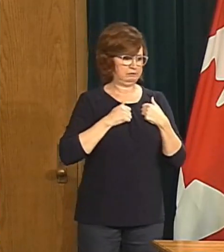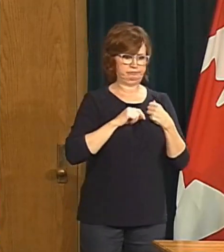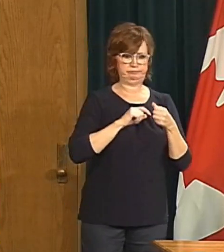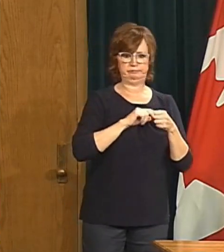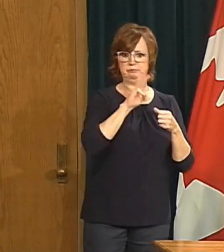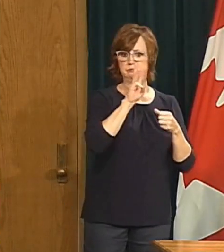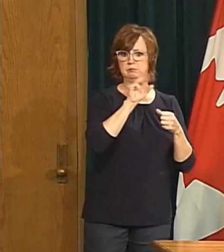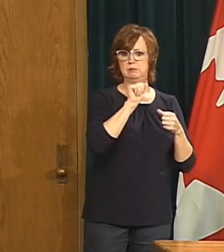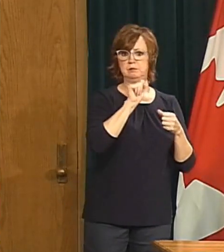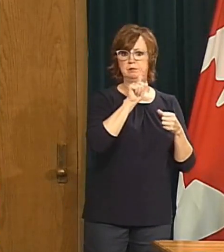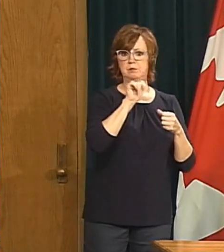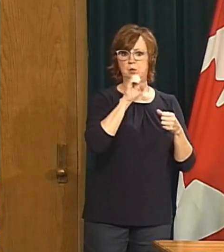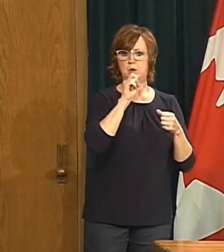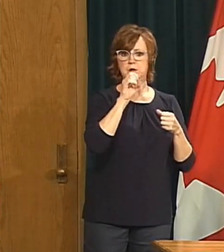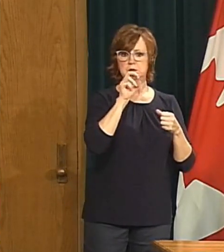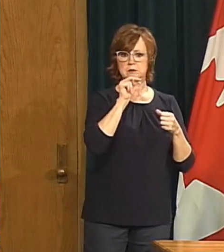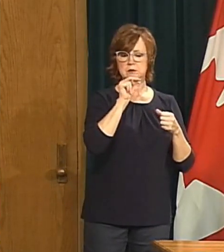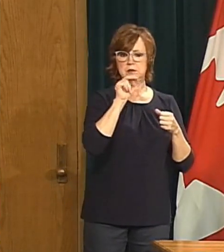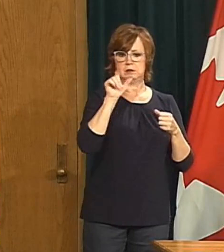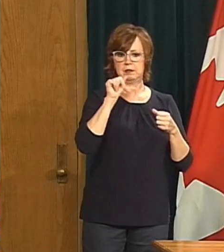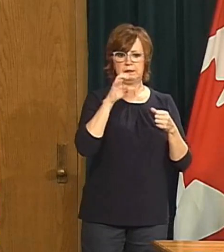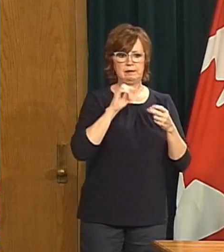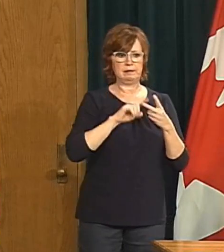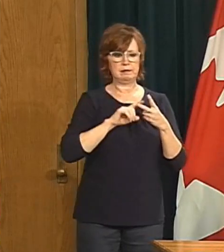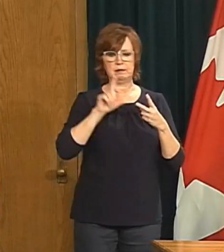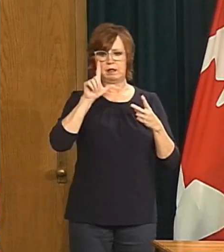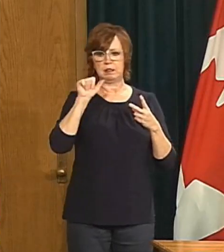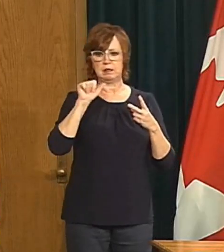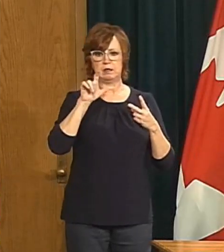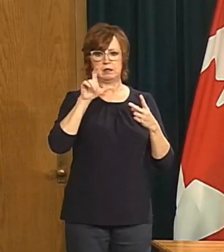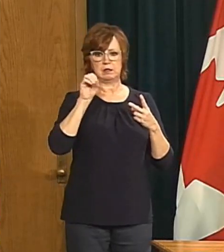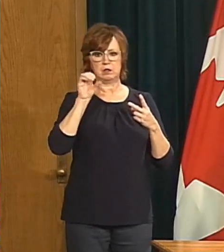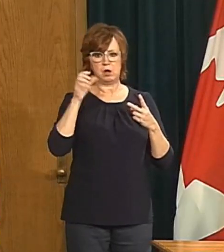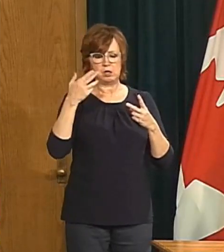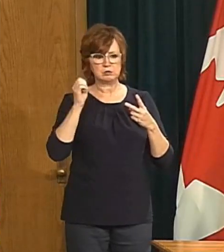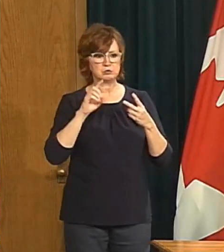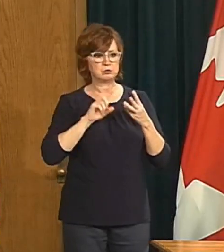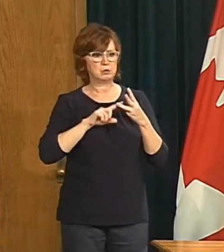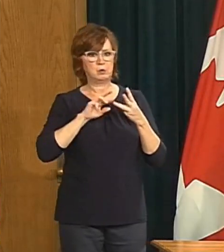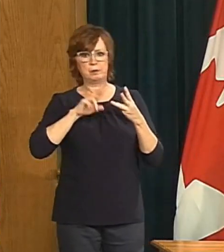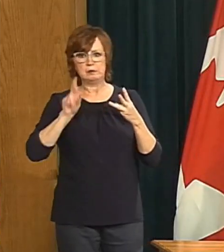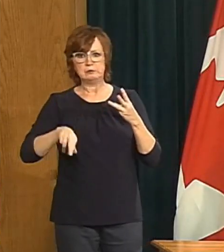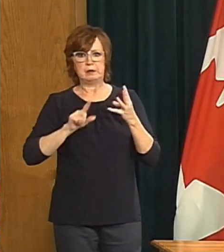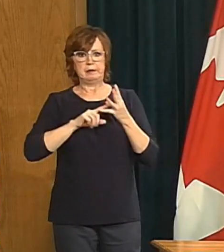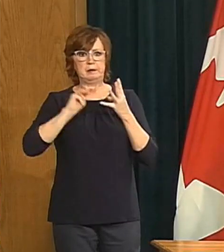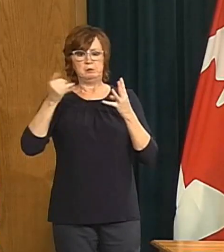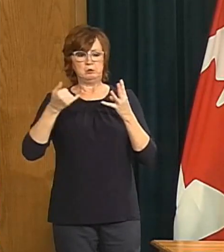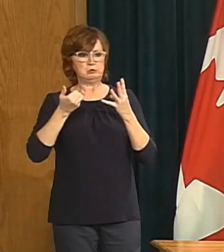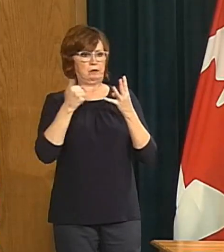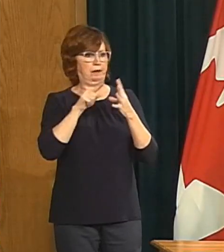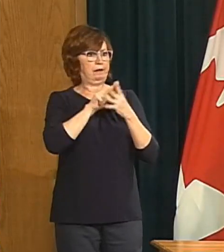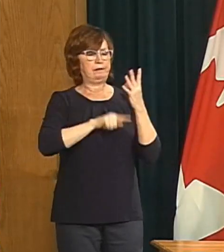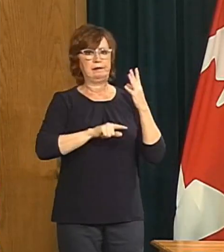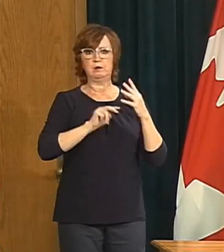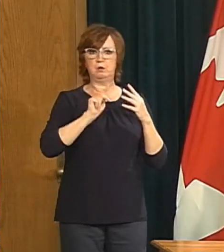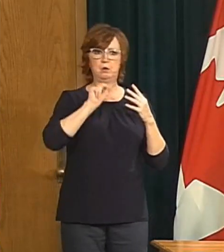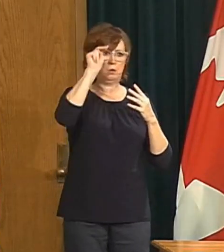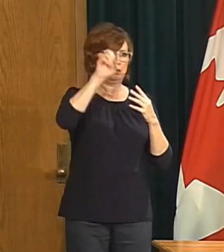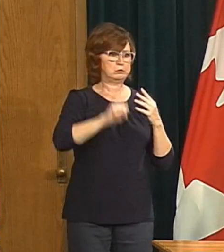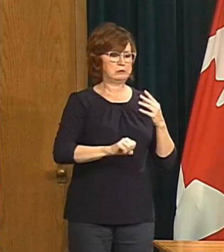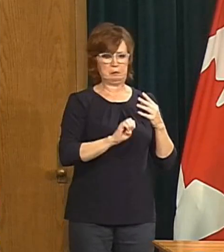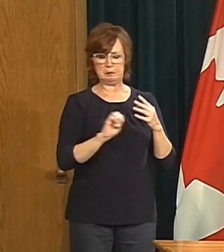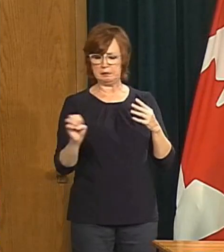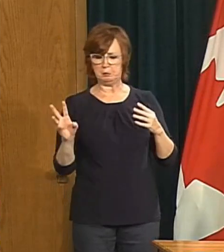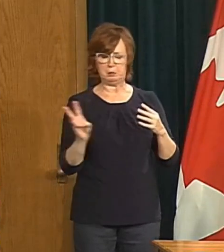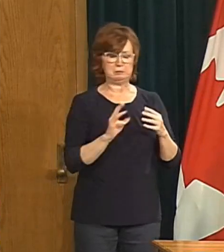from Regina or Moose Jaw. The answer is the same across the province, and the availability of testing will get better in our